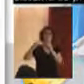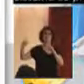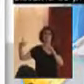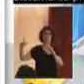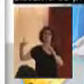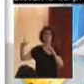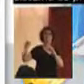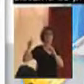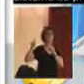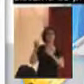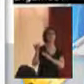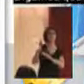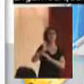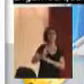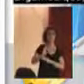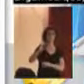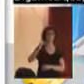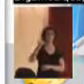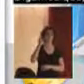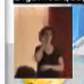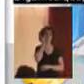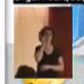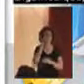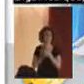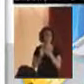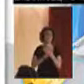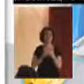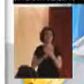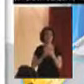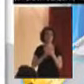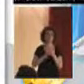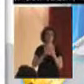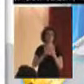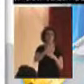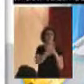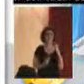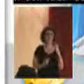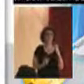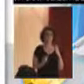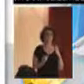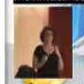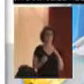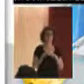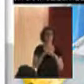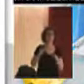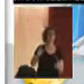attracted other associations such as APAM and SIADAC, who also work with people with